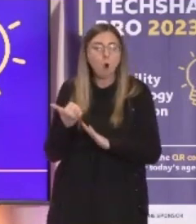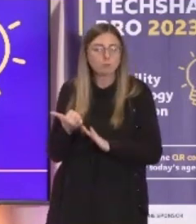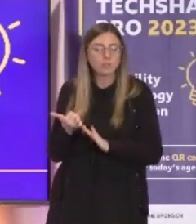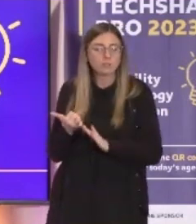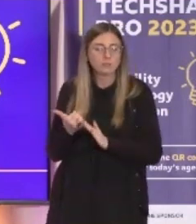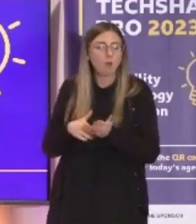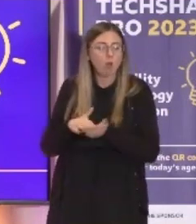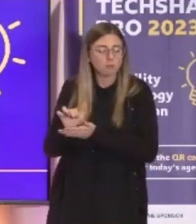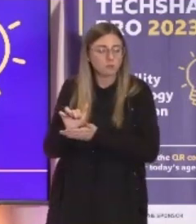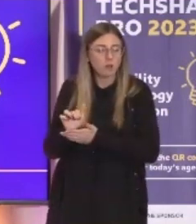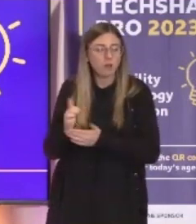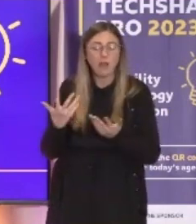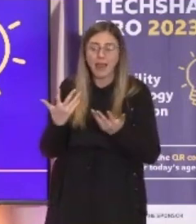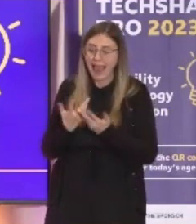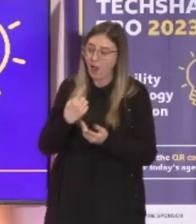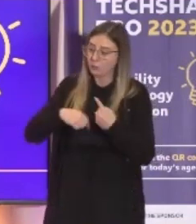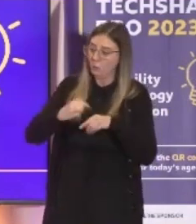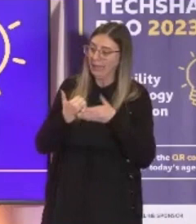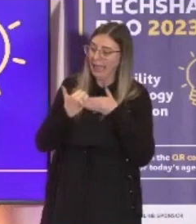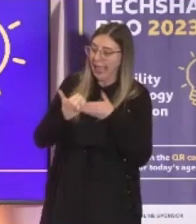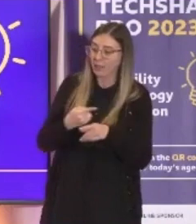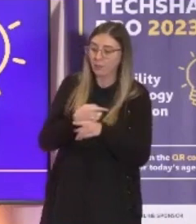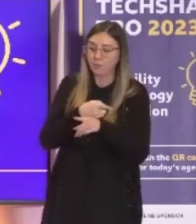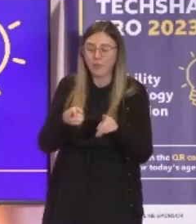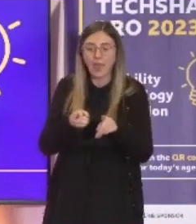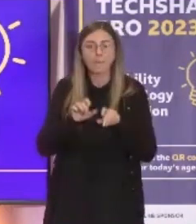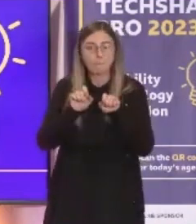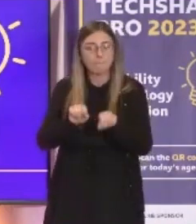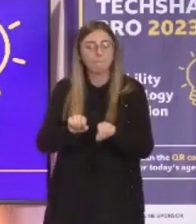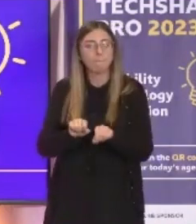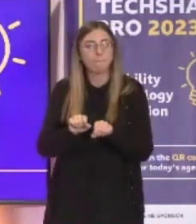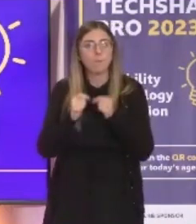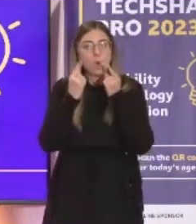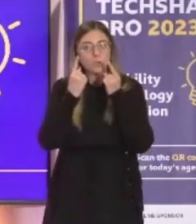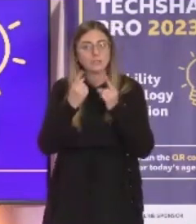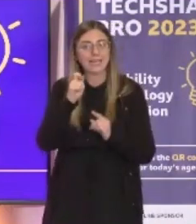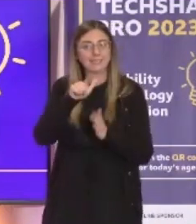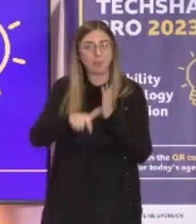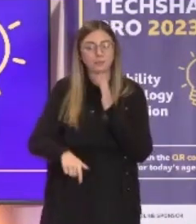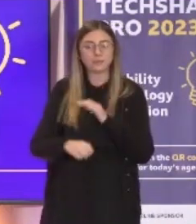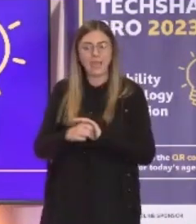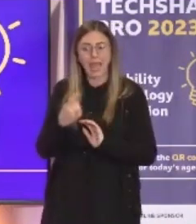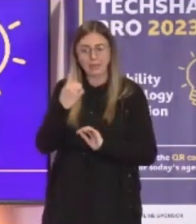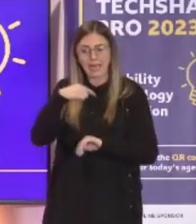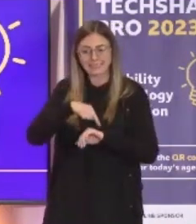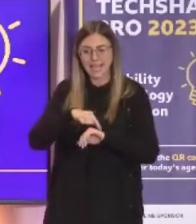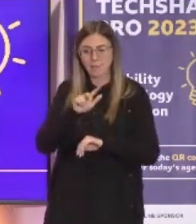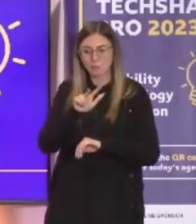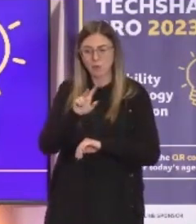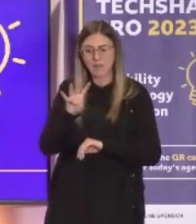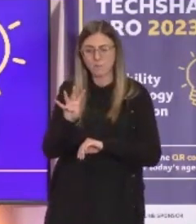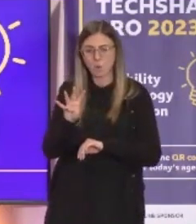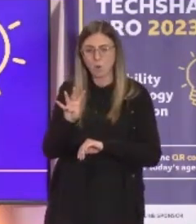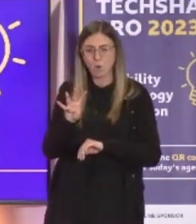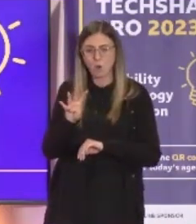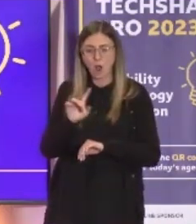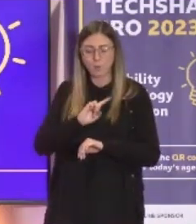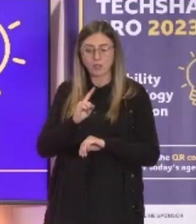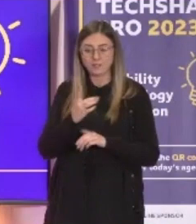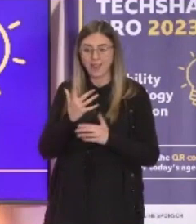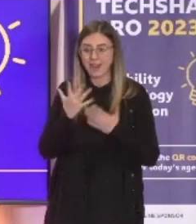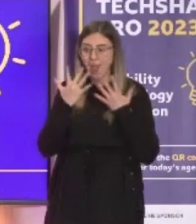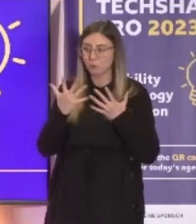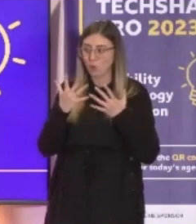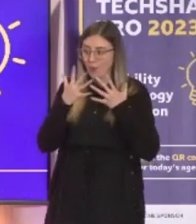you help your employees with disabilities? The last time I spoke to you, it was probably 3 or 4 people who were helping you out, because that's obviously the scale at which